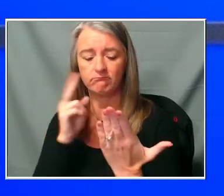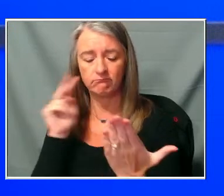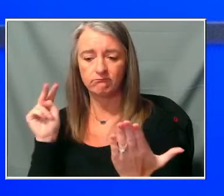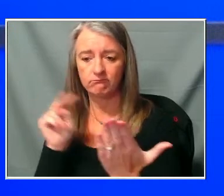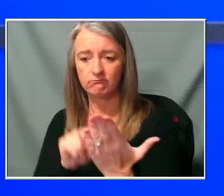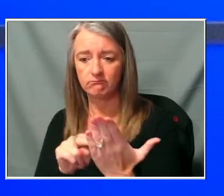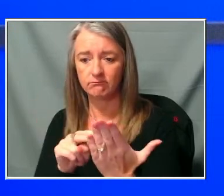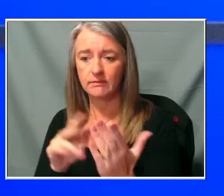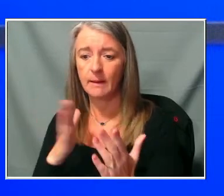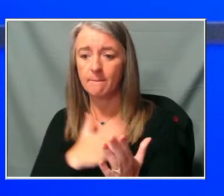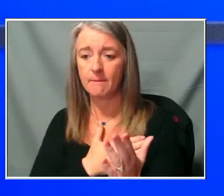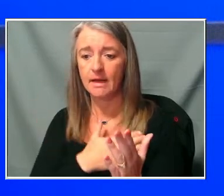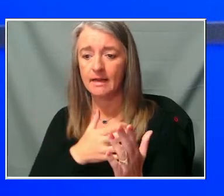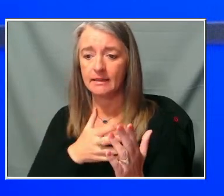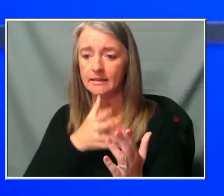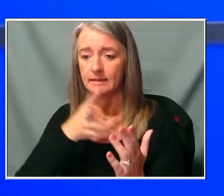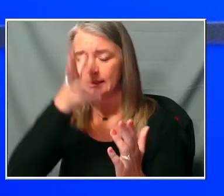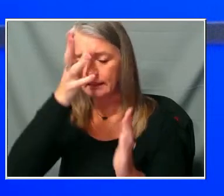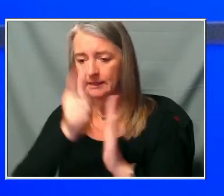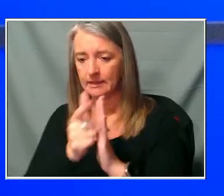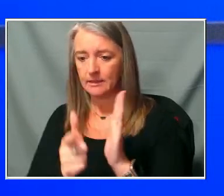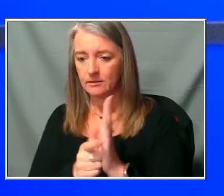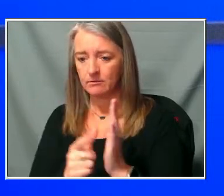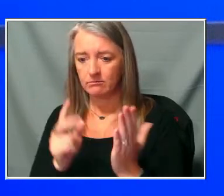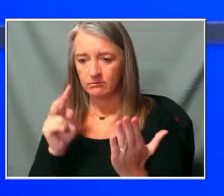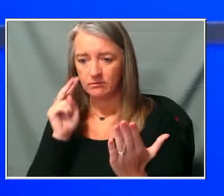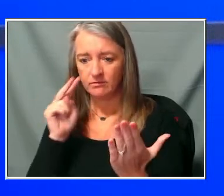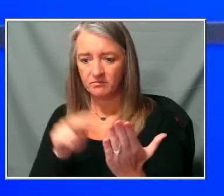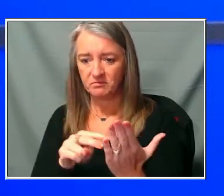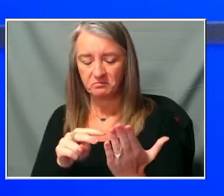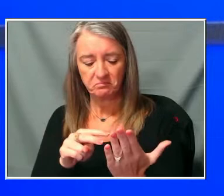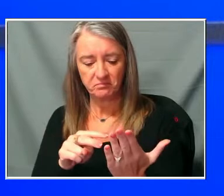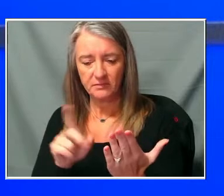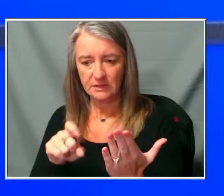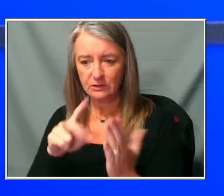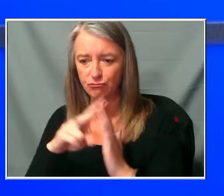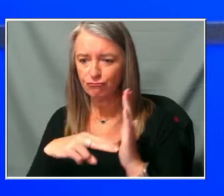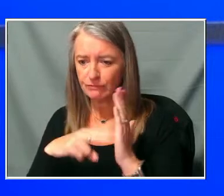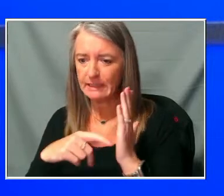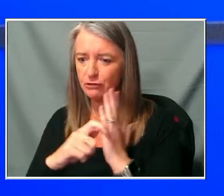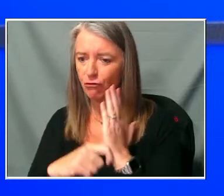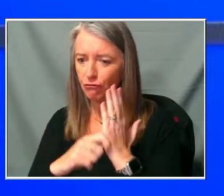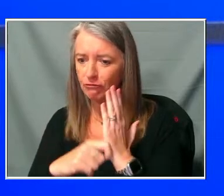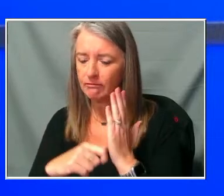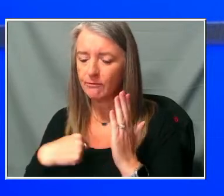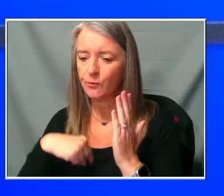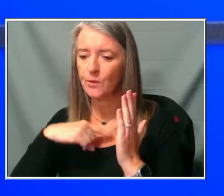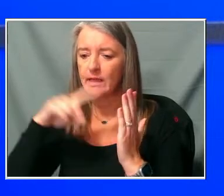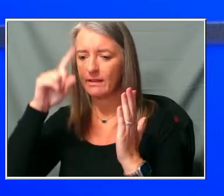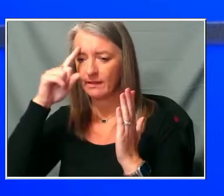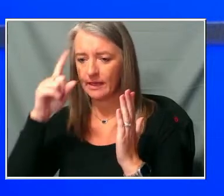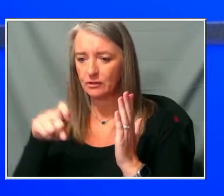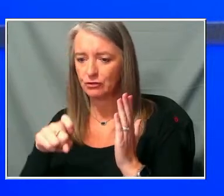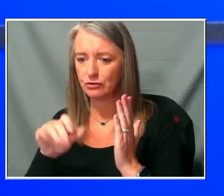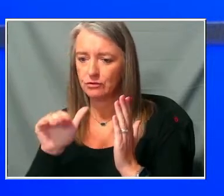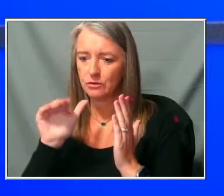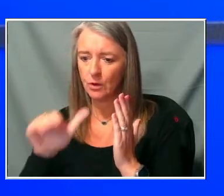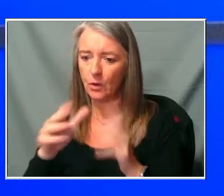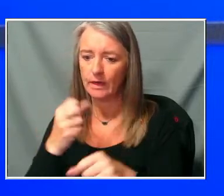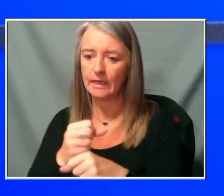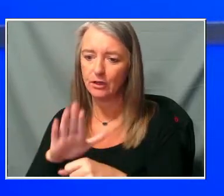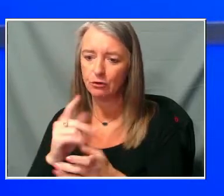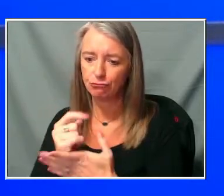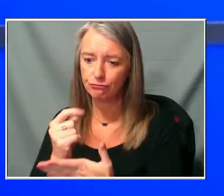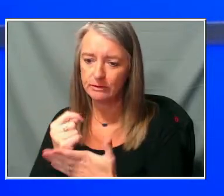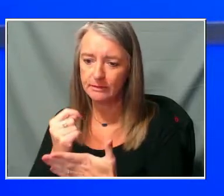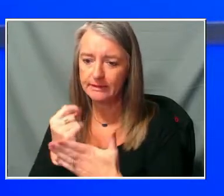in-laws who got the newspaper frequently, were like, you need to read this article on this. We think this is where you should go and receive your treatment if you